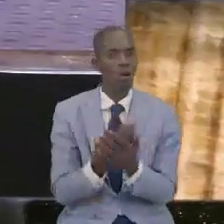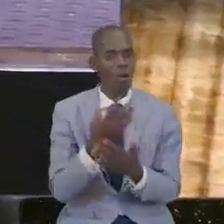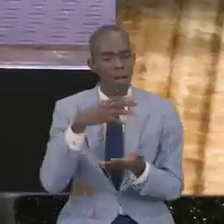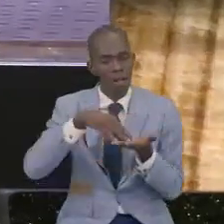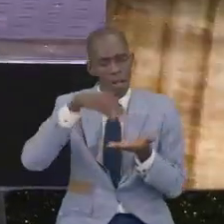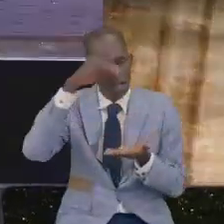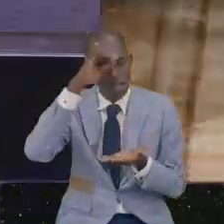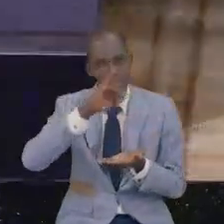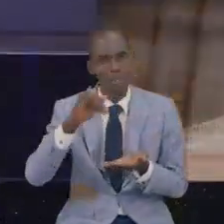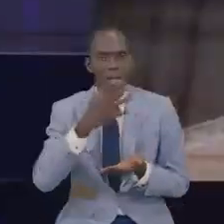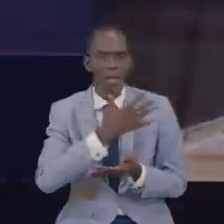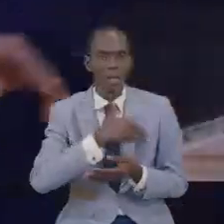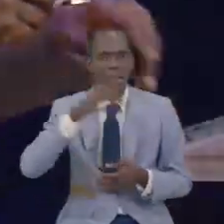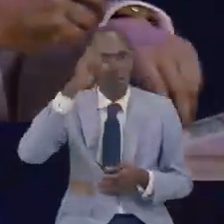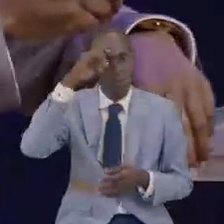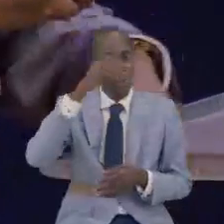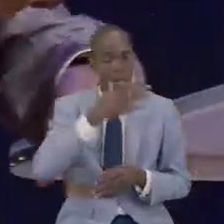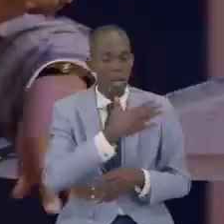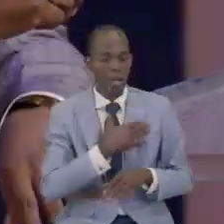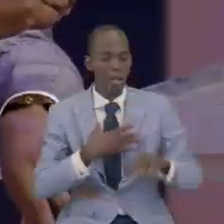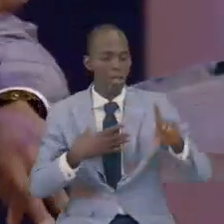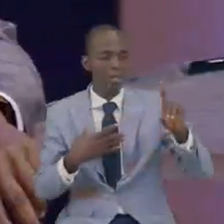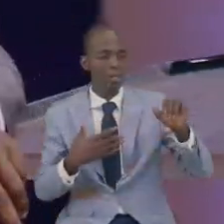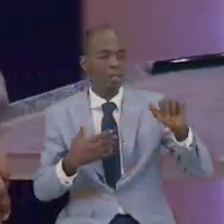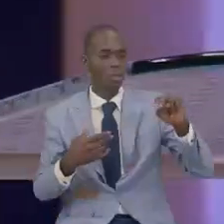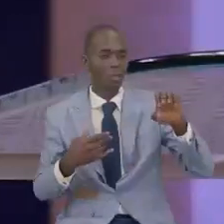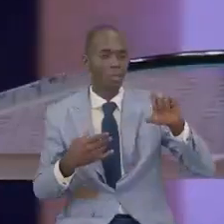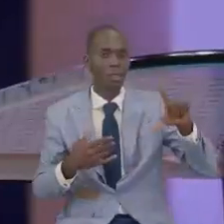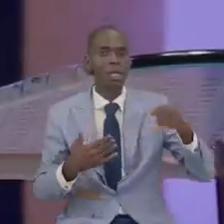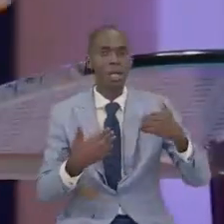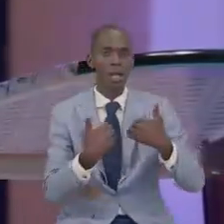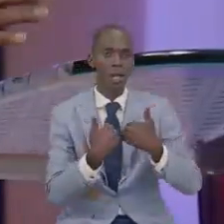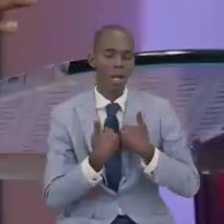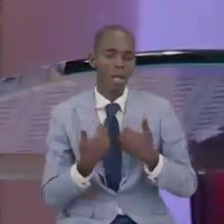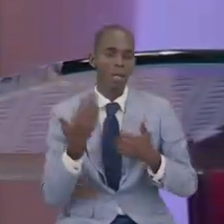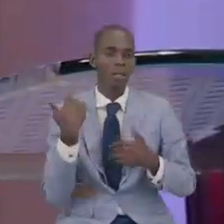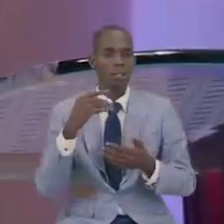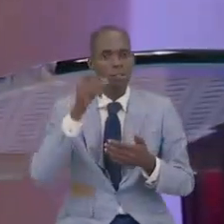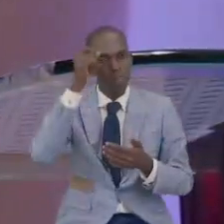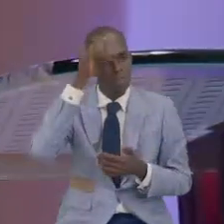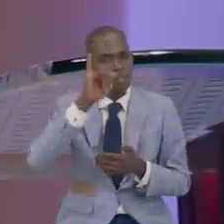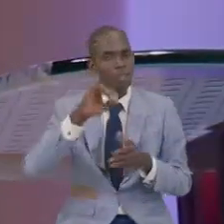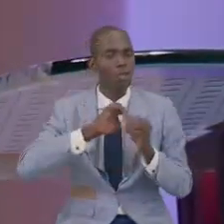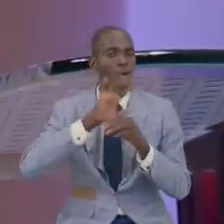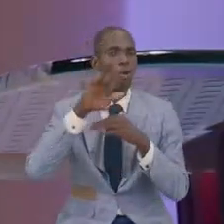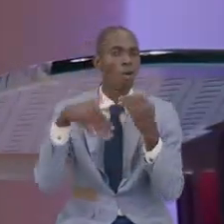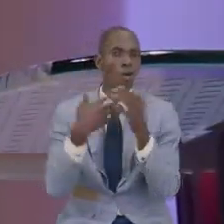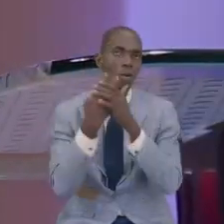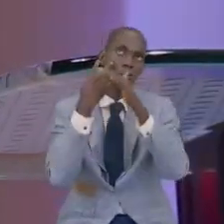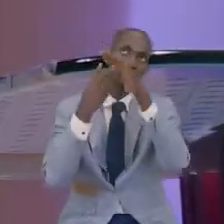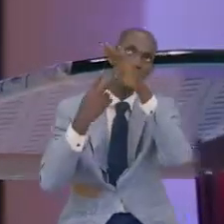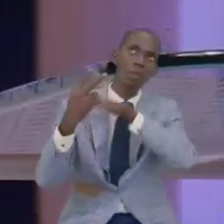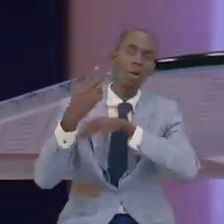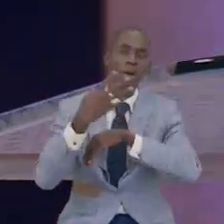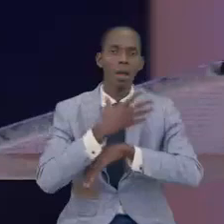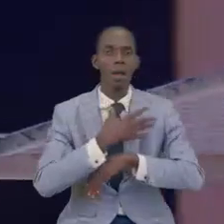and wisdom. And Daniel had understanding in all visions and dreams. We're